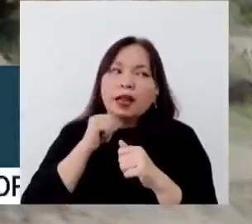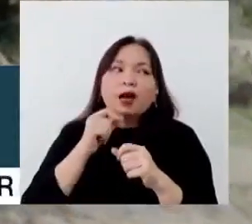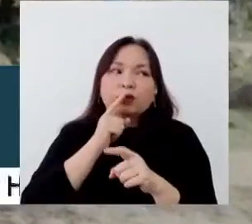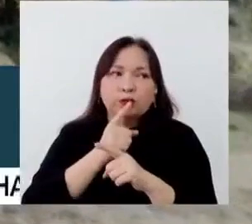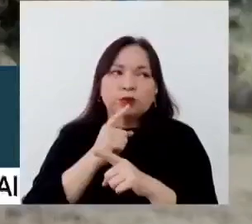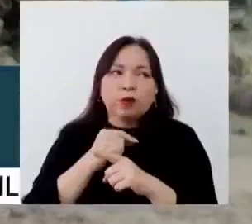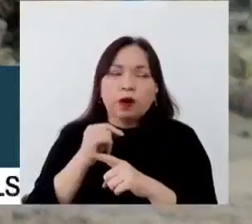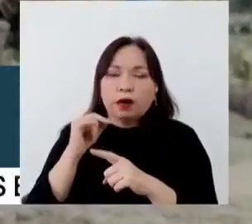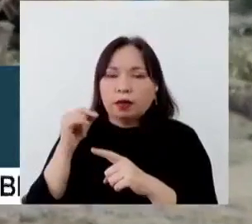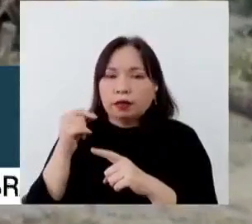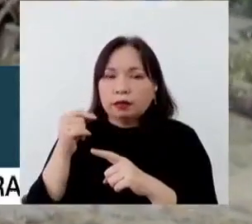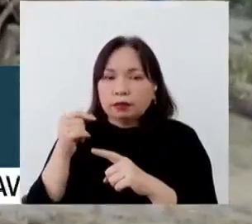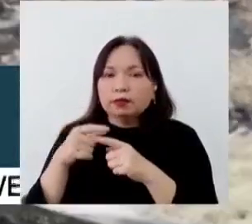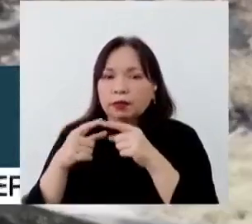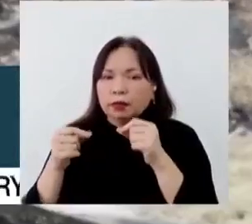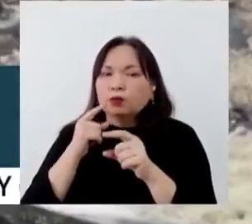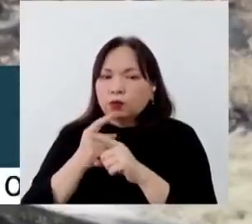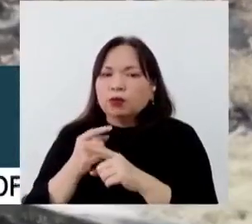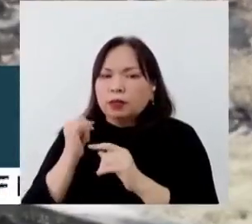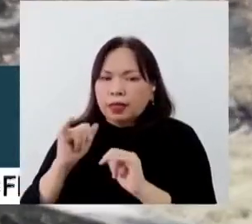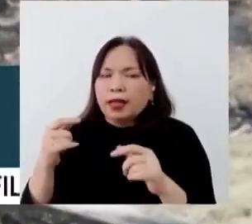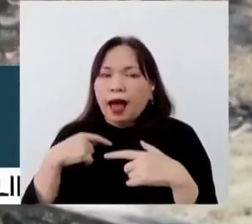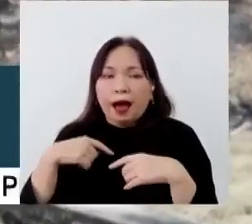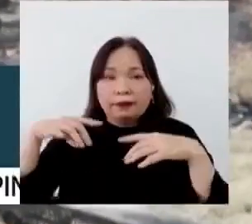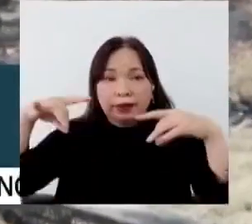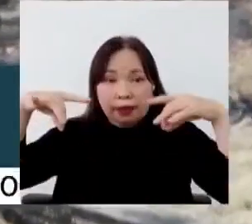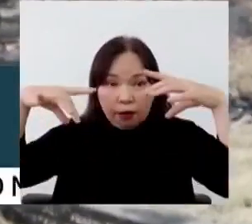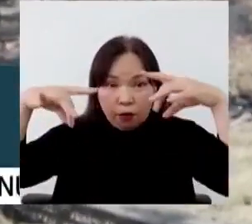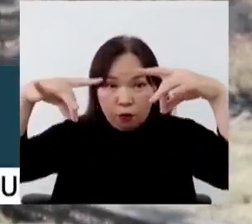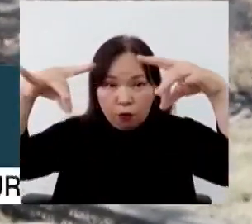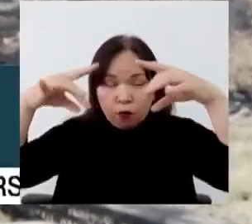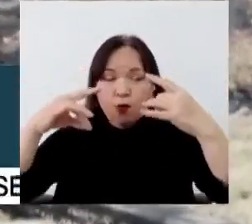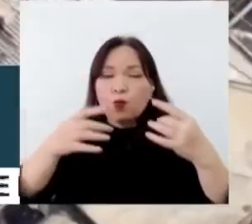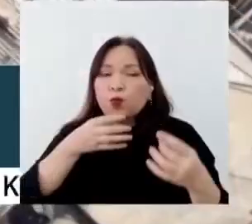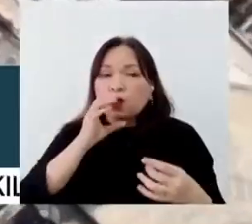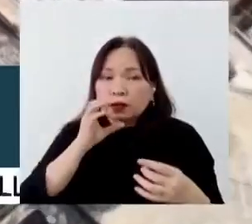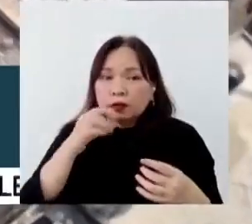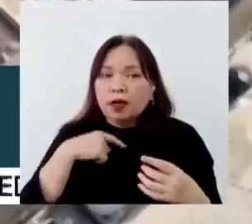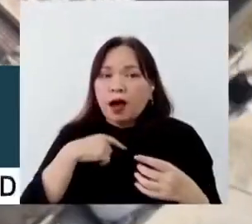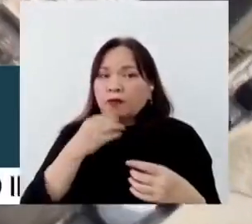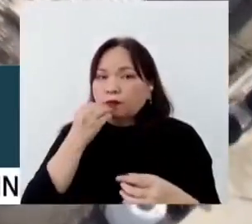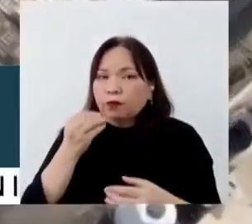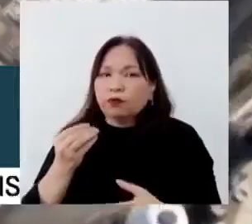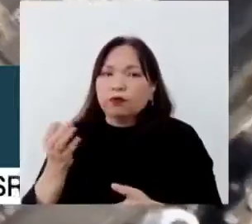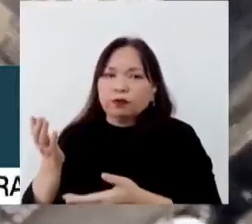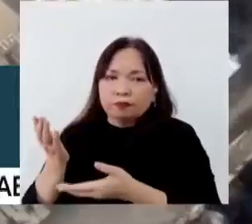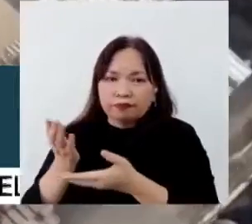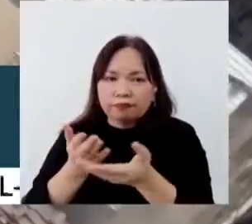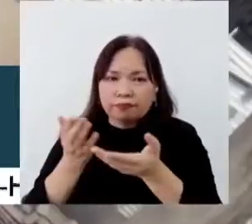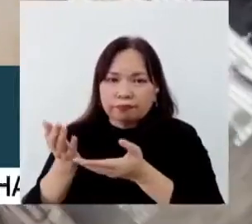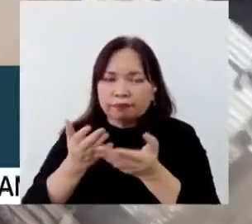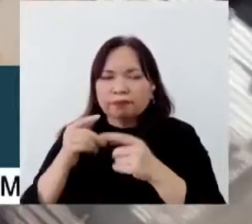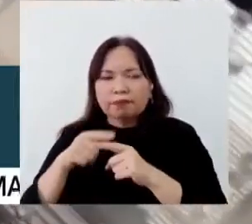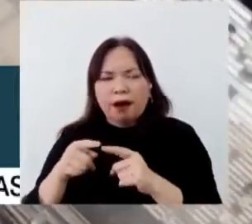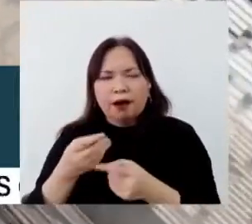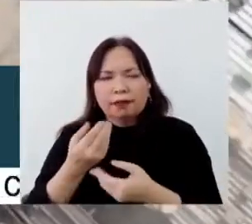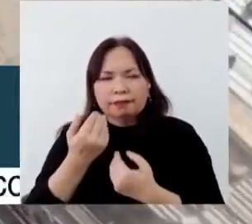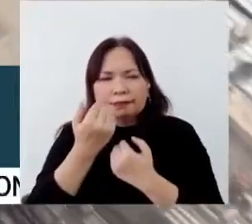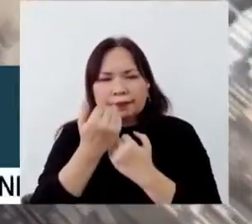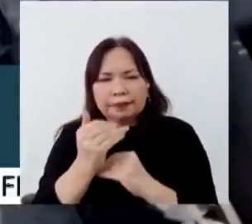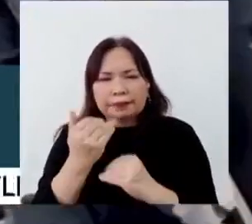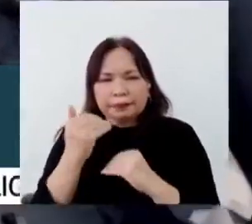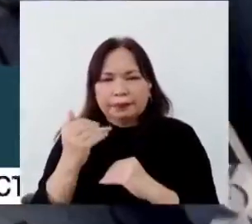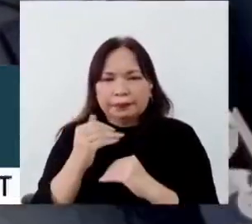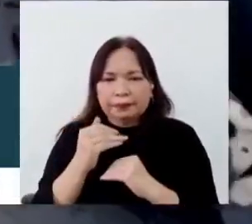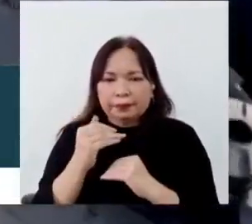received reports that there is still electricity, water, and food coming in, although limited. So in a